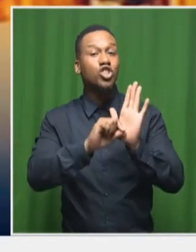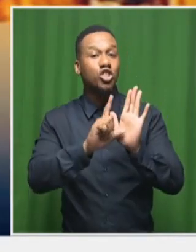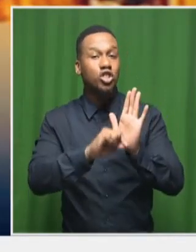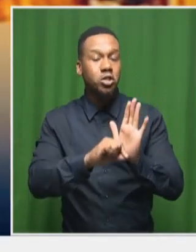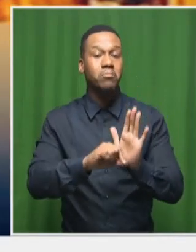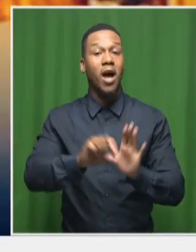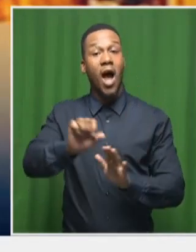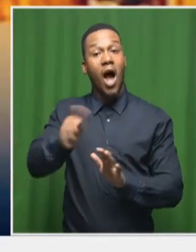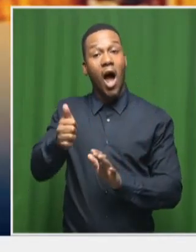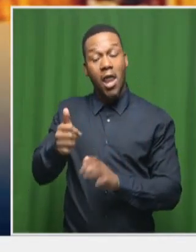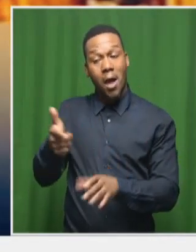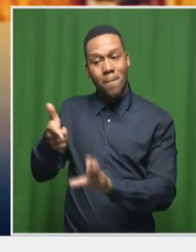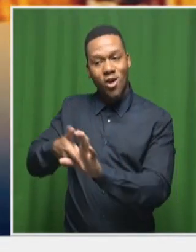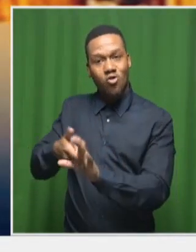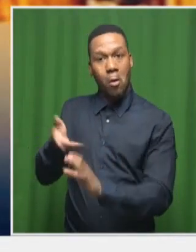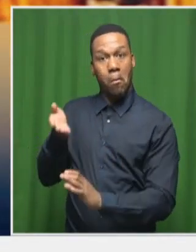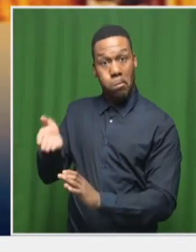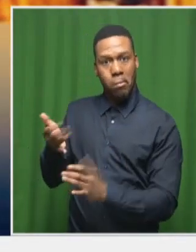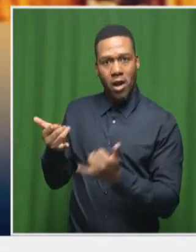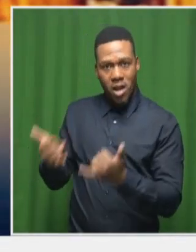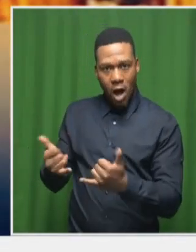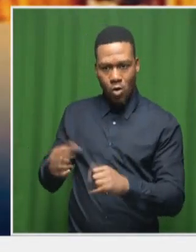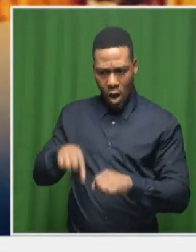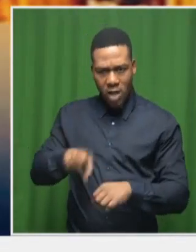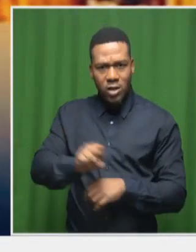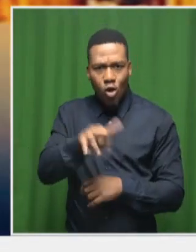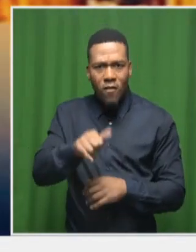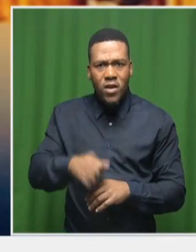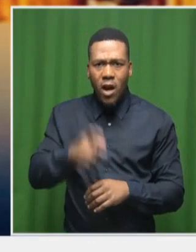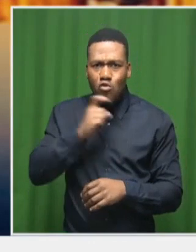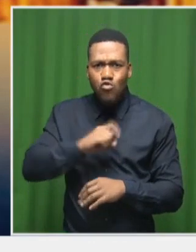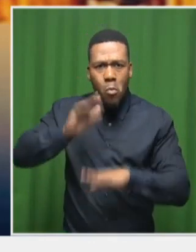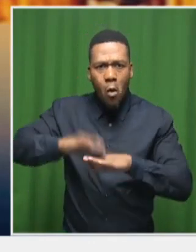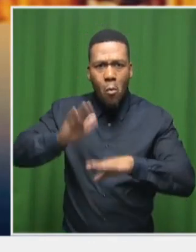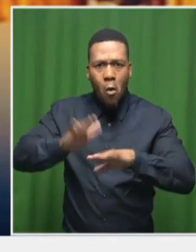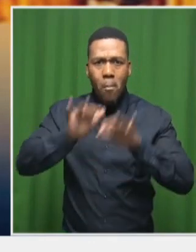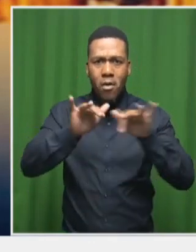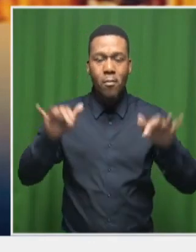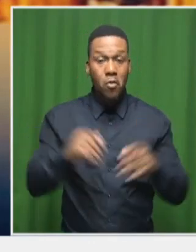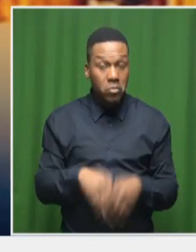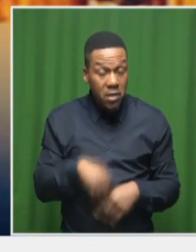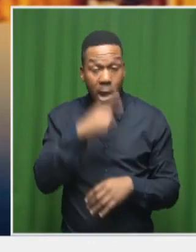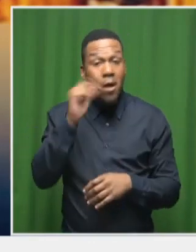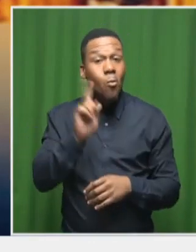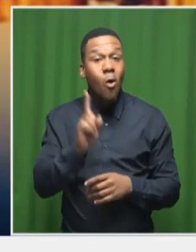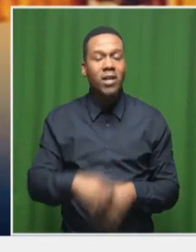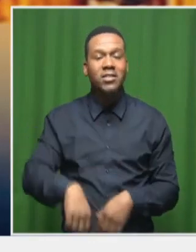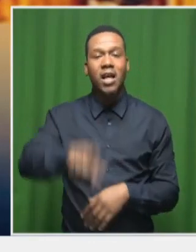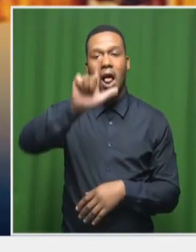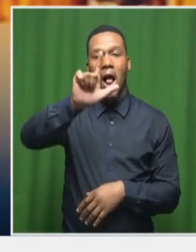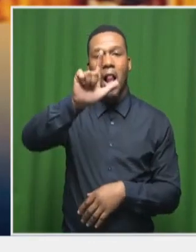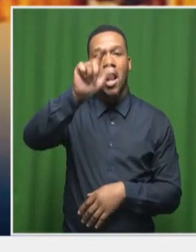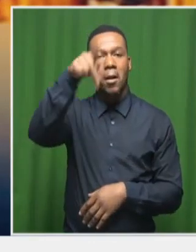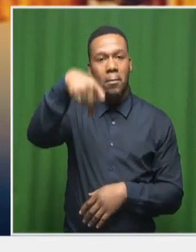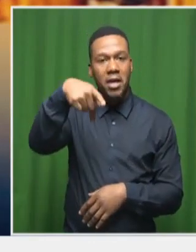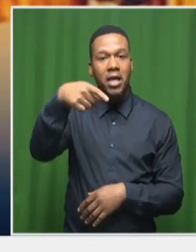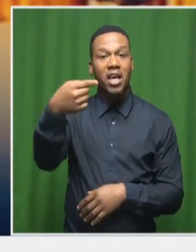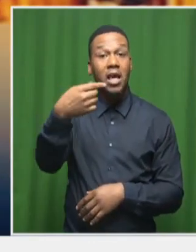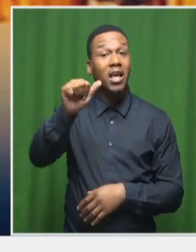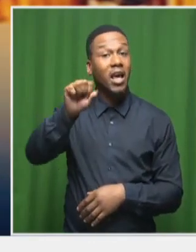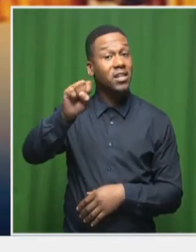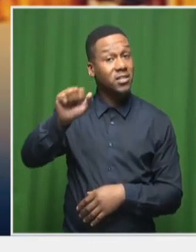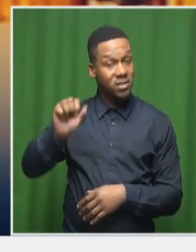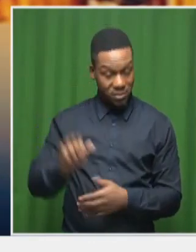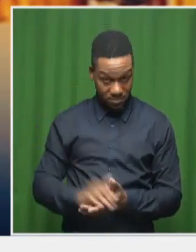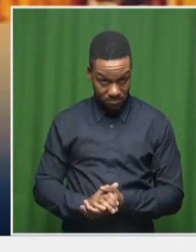alternative fuel that is gaining momentum in the country, and it's none other than LP gas. Now, some companies are already pushing